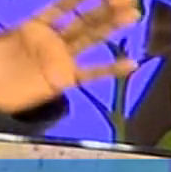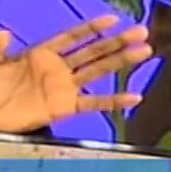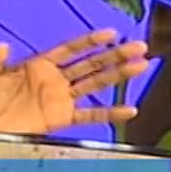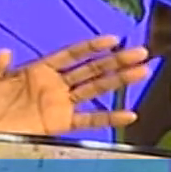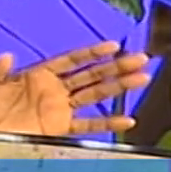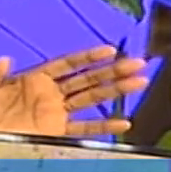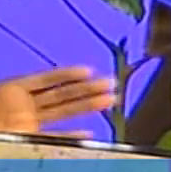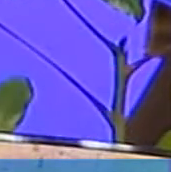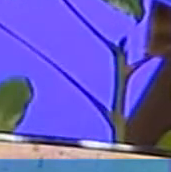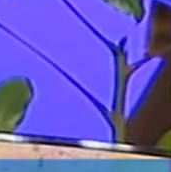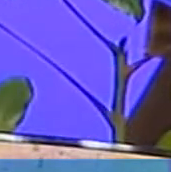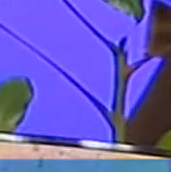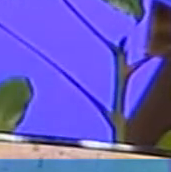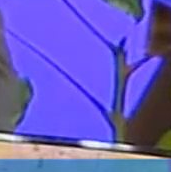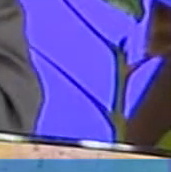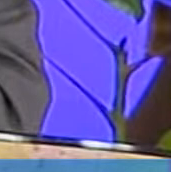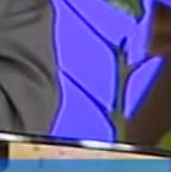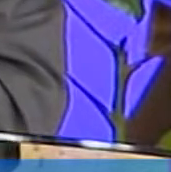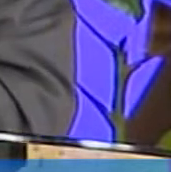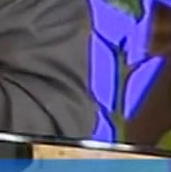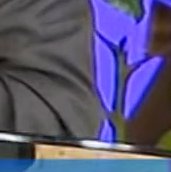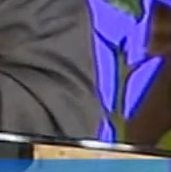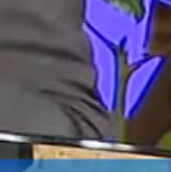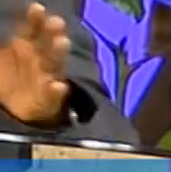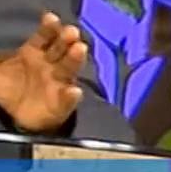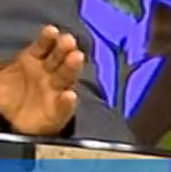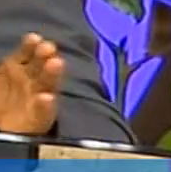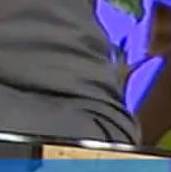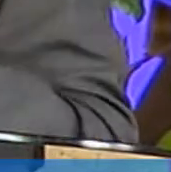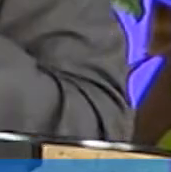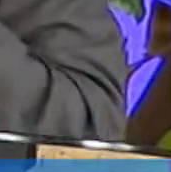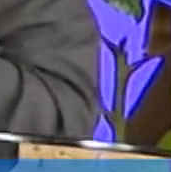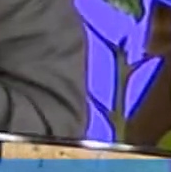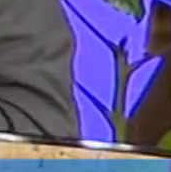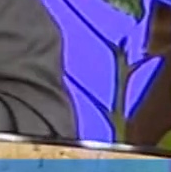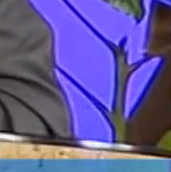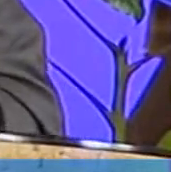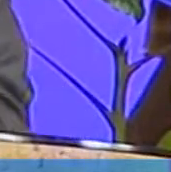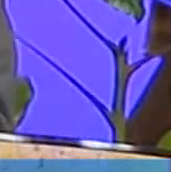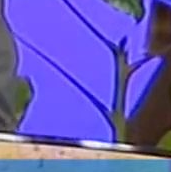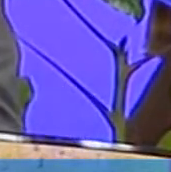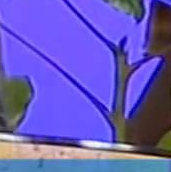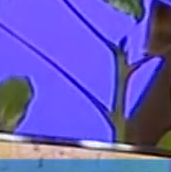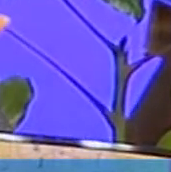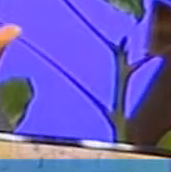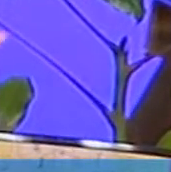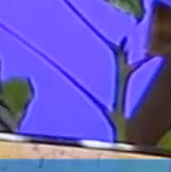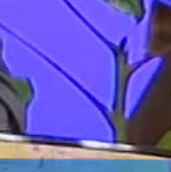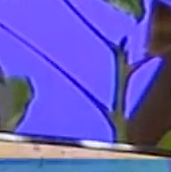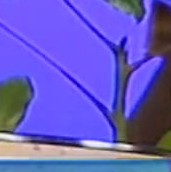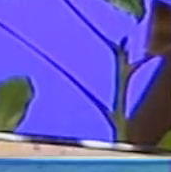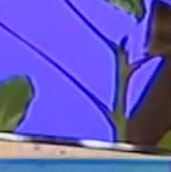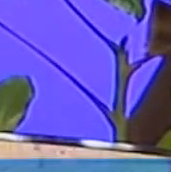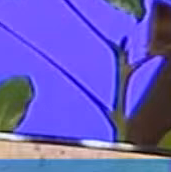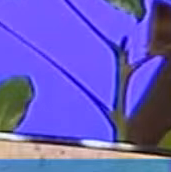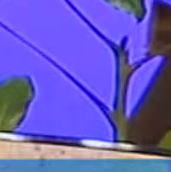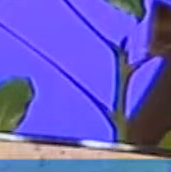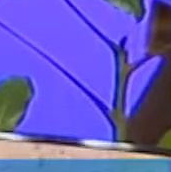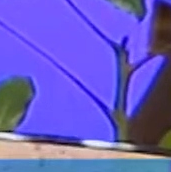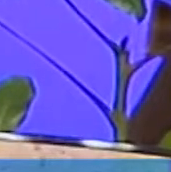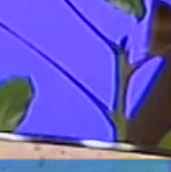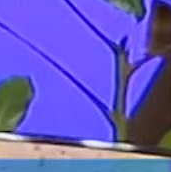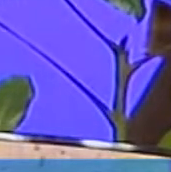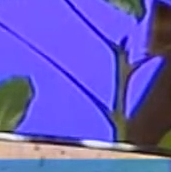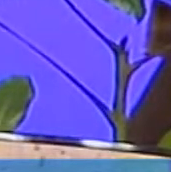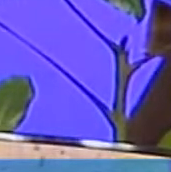the dead ones forever. We could have remained without hope forever. We could have remained without Christ forever. We could have remained without